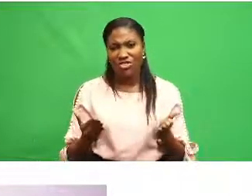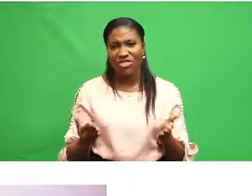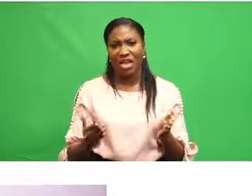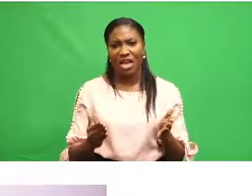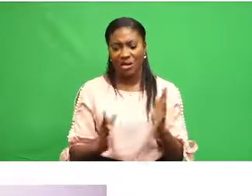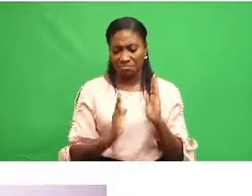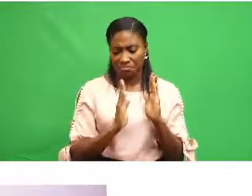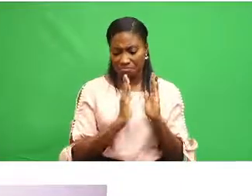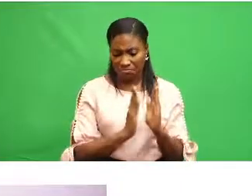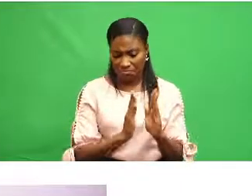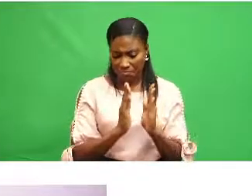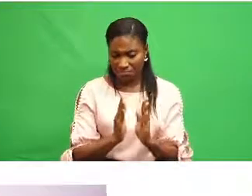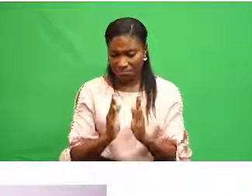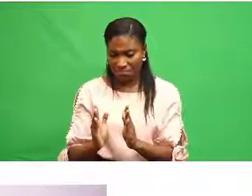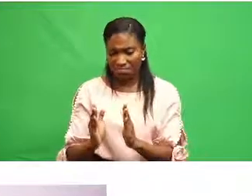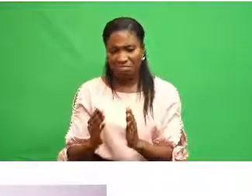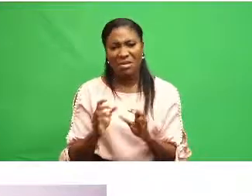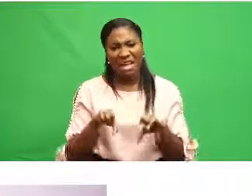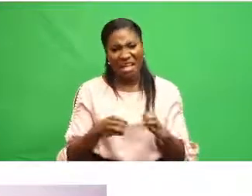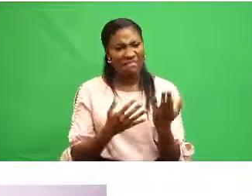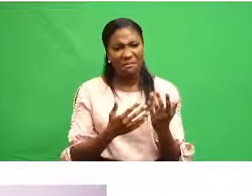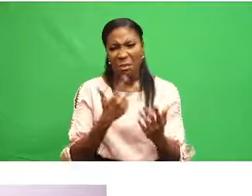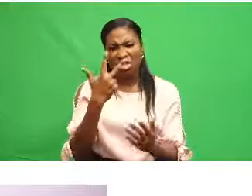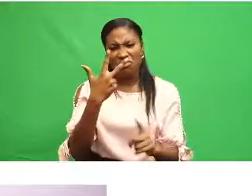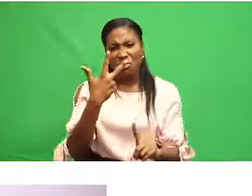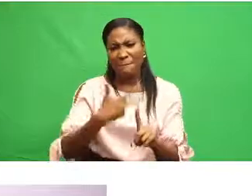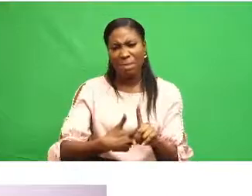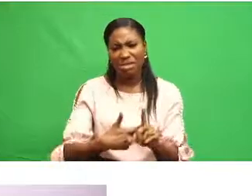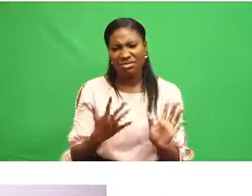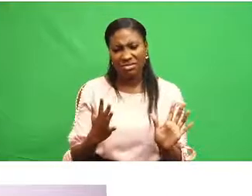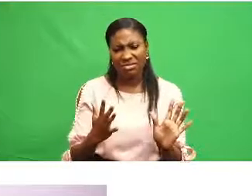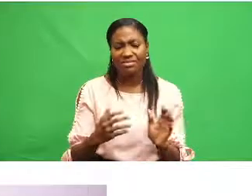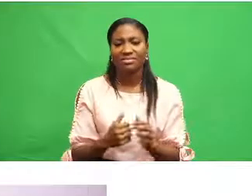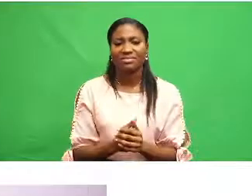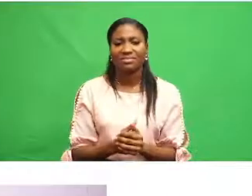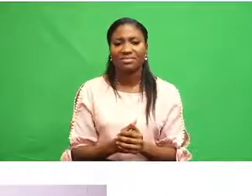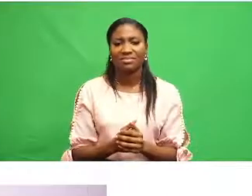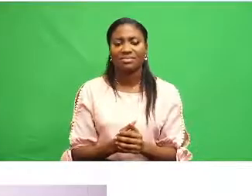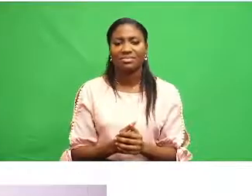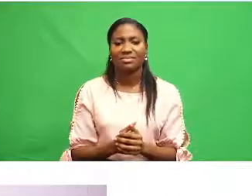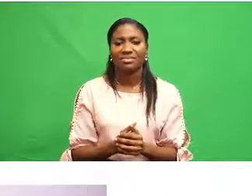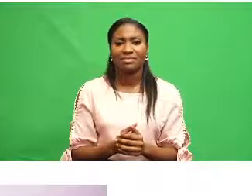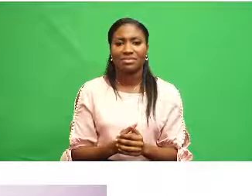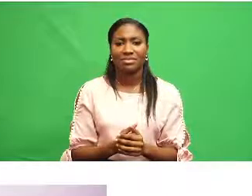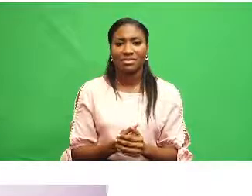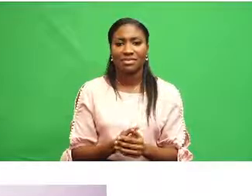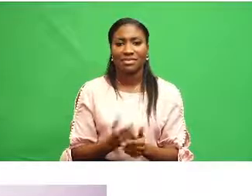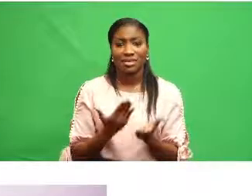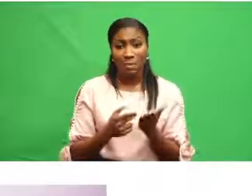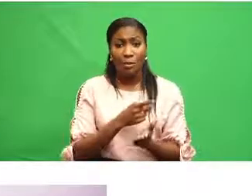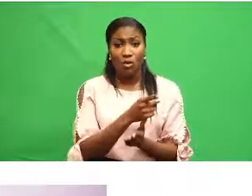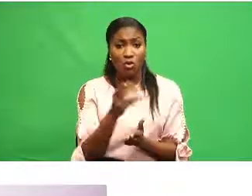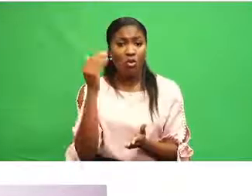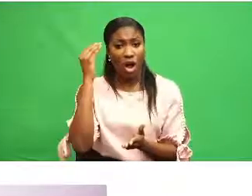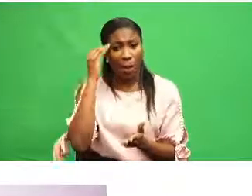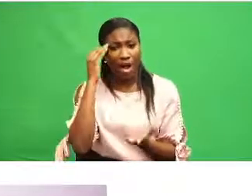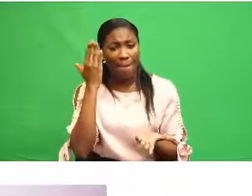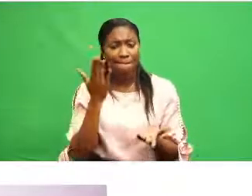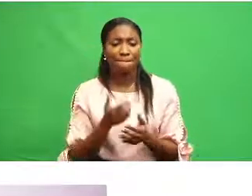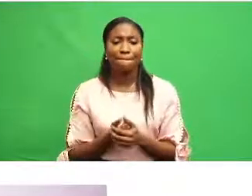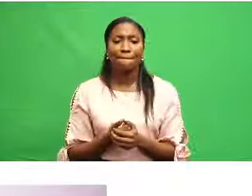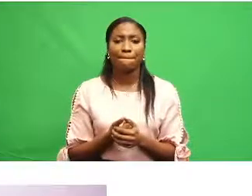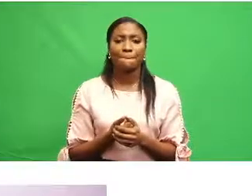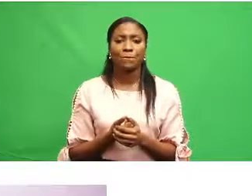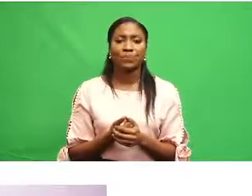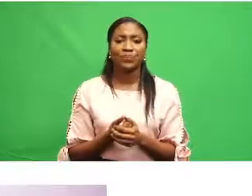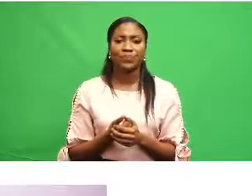application can take about 3 months. Now, you would be aware, or you may not be aware, so I'll state